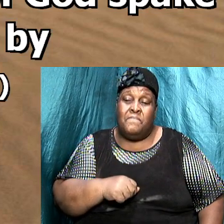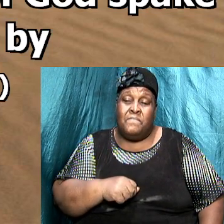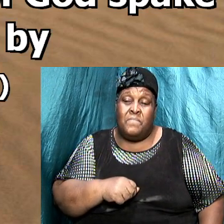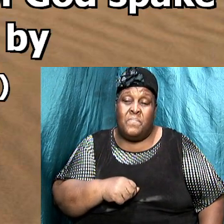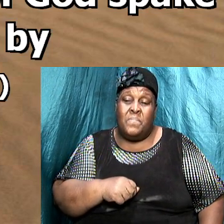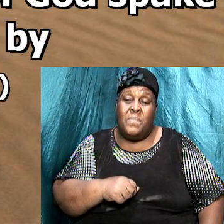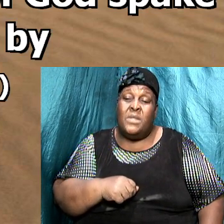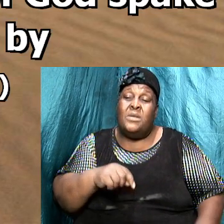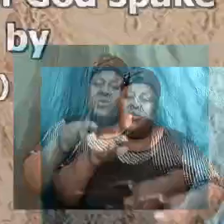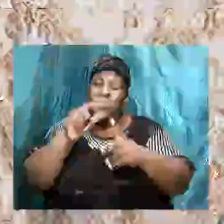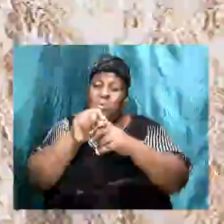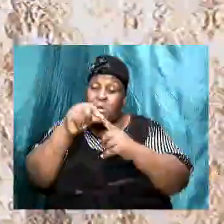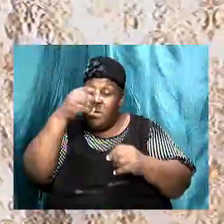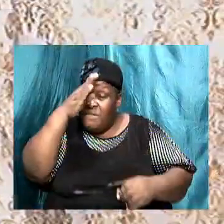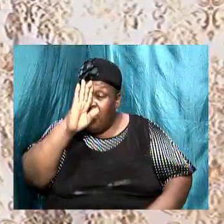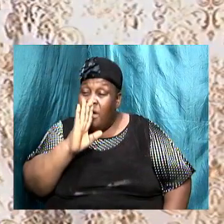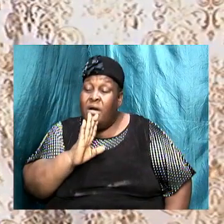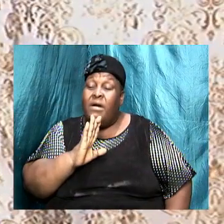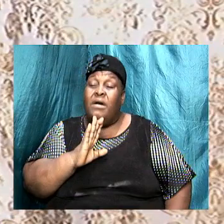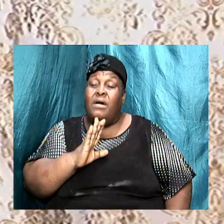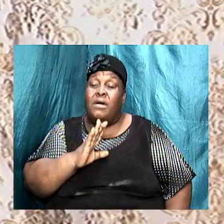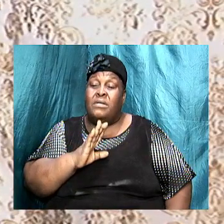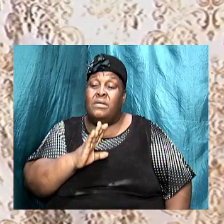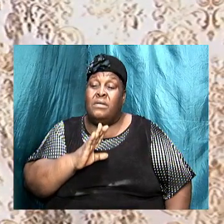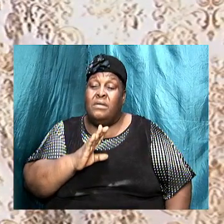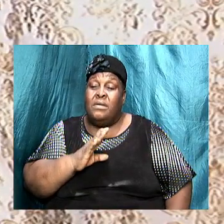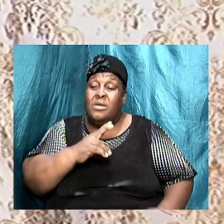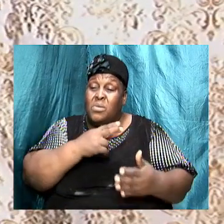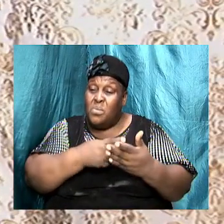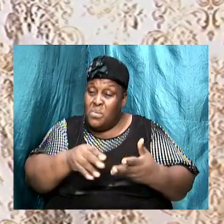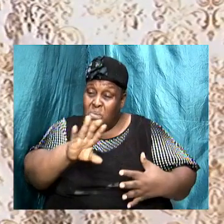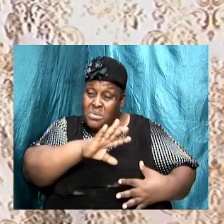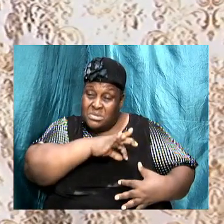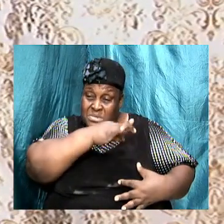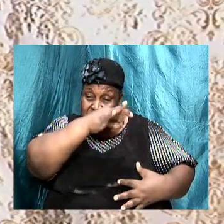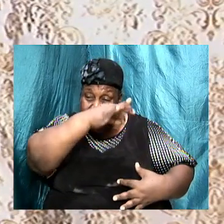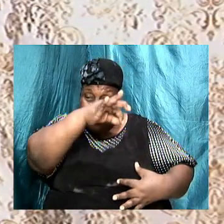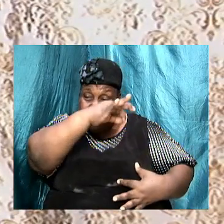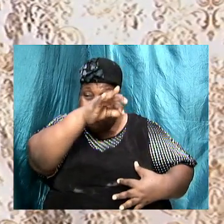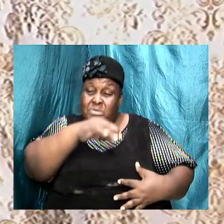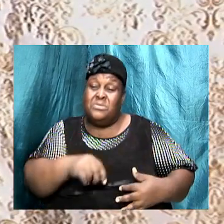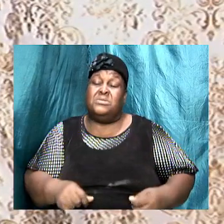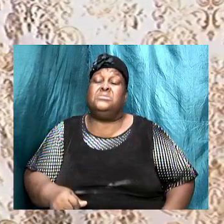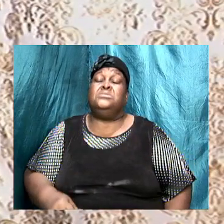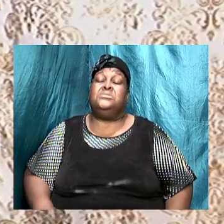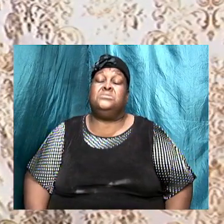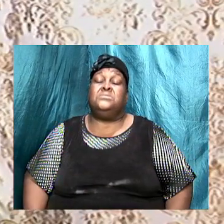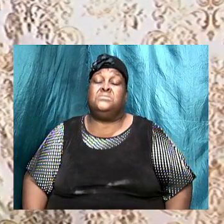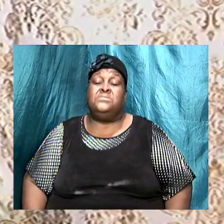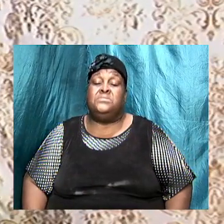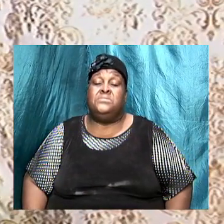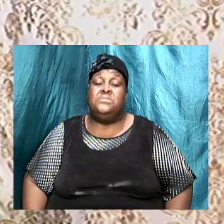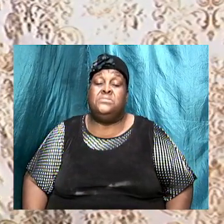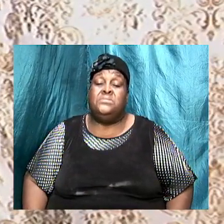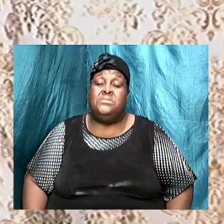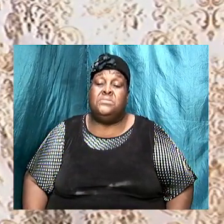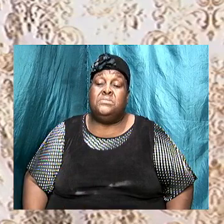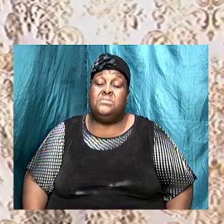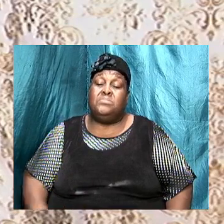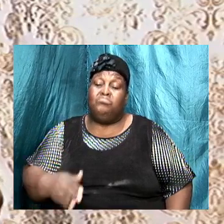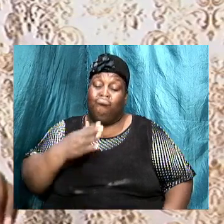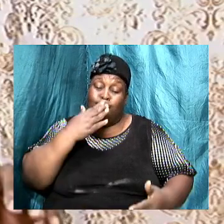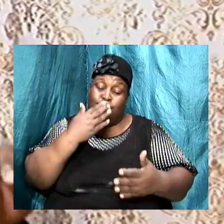but it's the word of God. Hence, the Holy Spirit is a